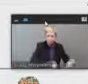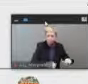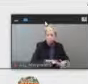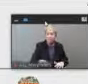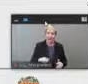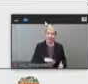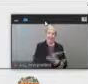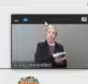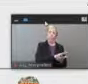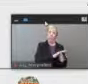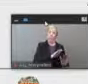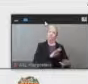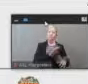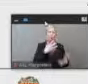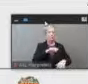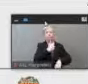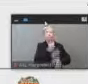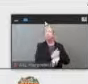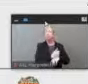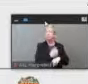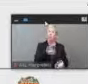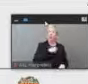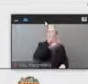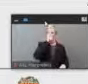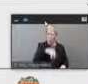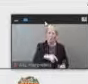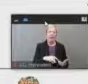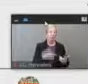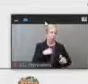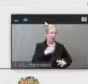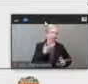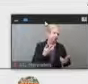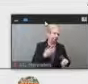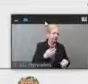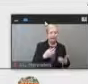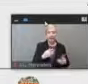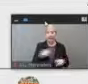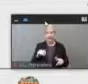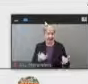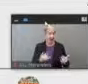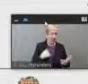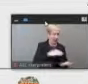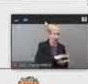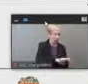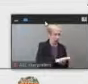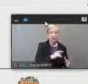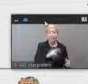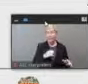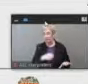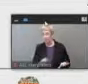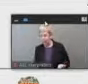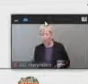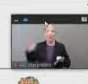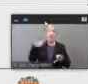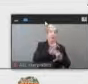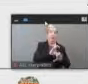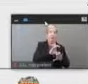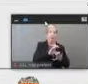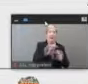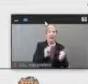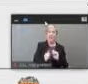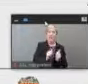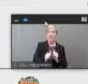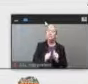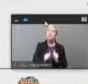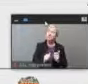a foundation that we need in a school to build sports on top of that and keep that safe as well. I know